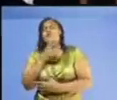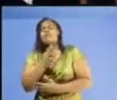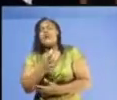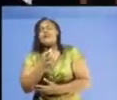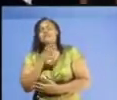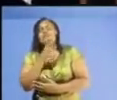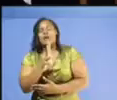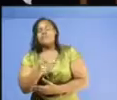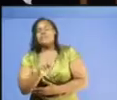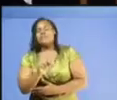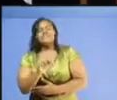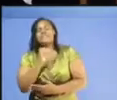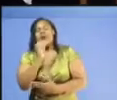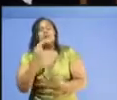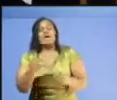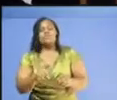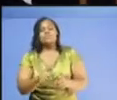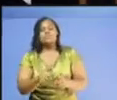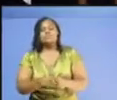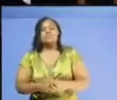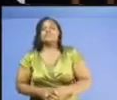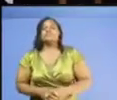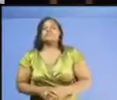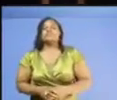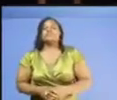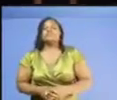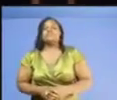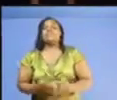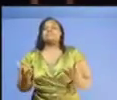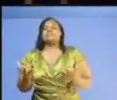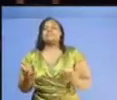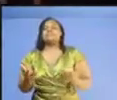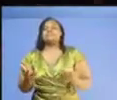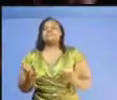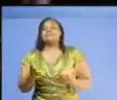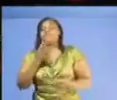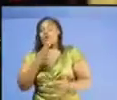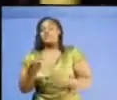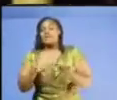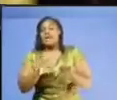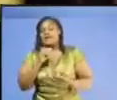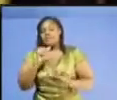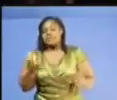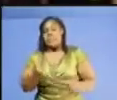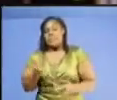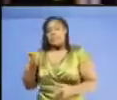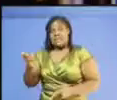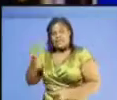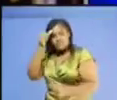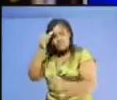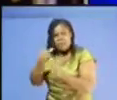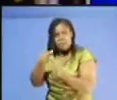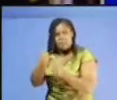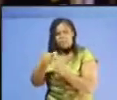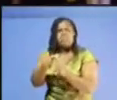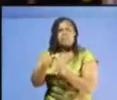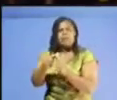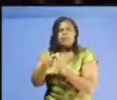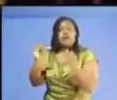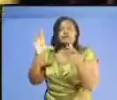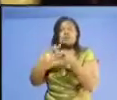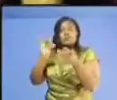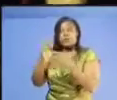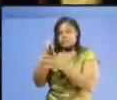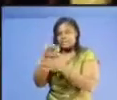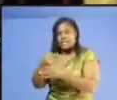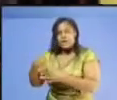mistake. But she died when I wasn't in the room. But here's what I remember. She said a parable to me.